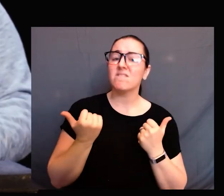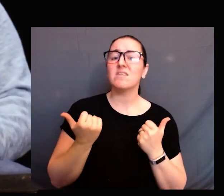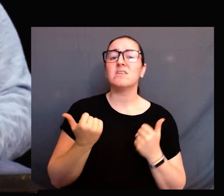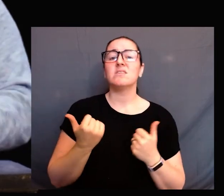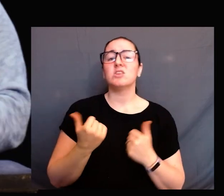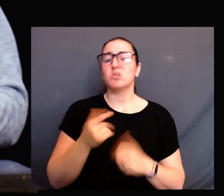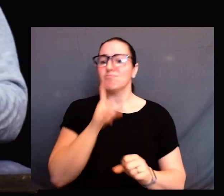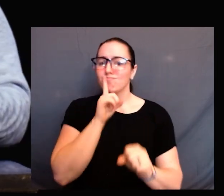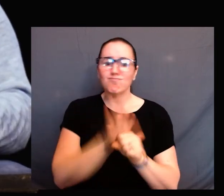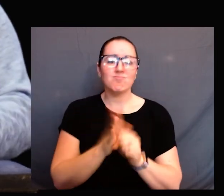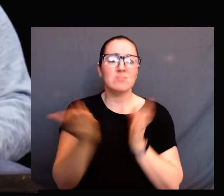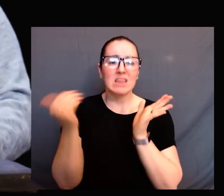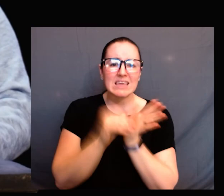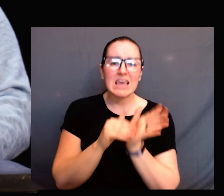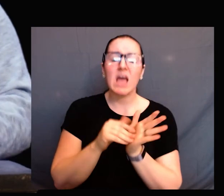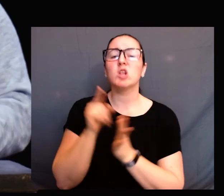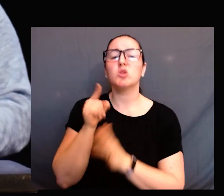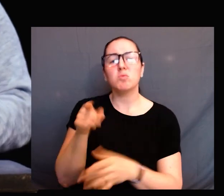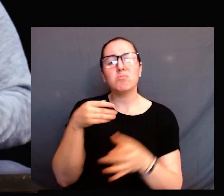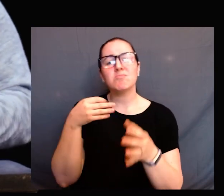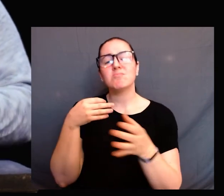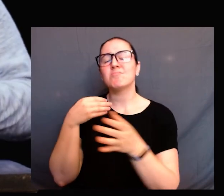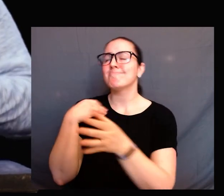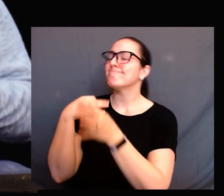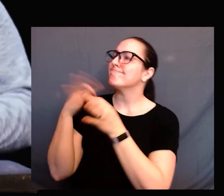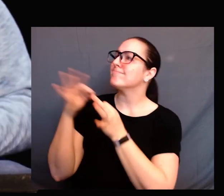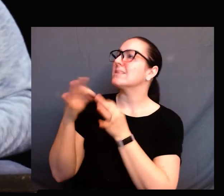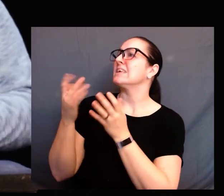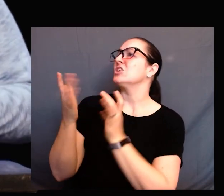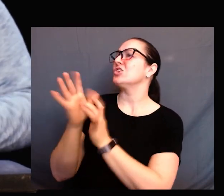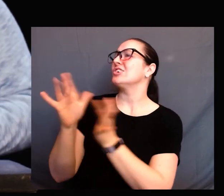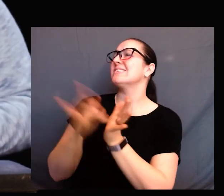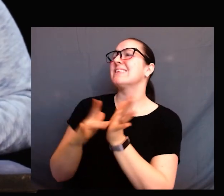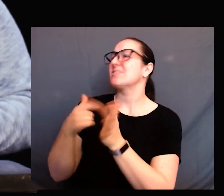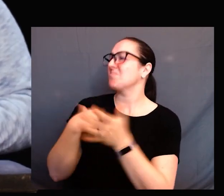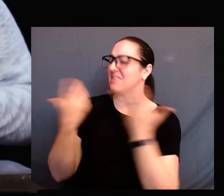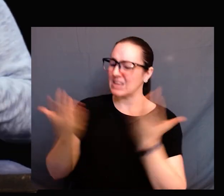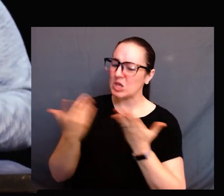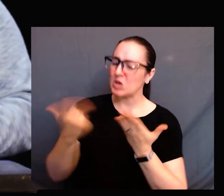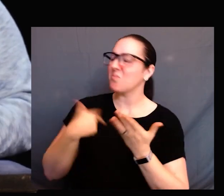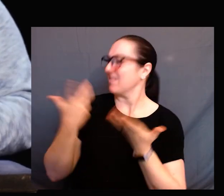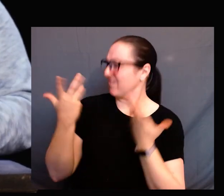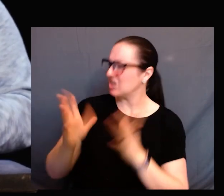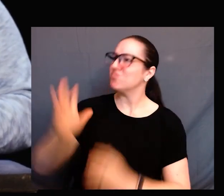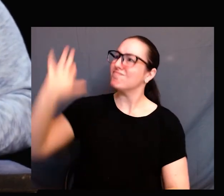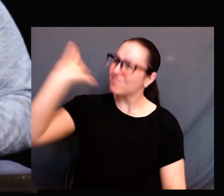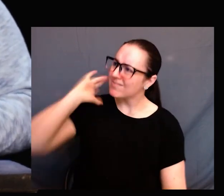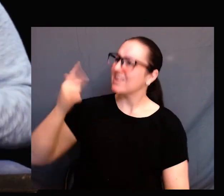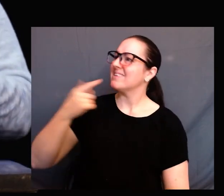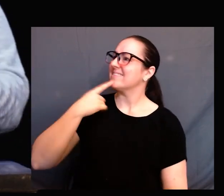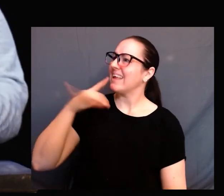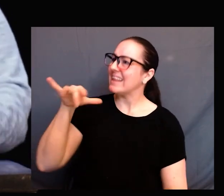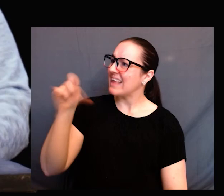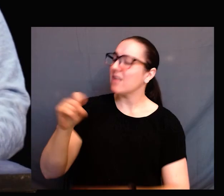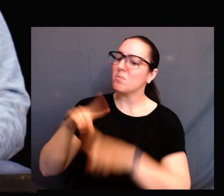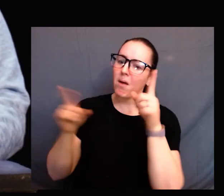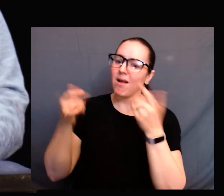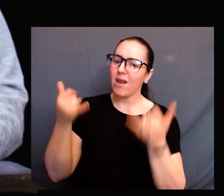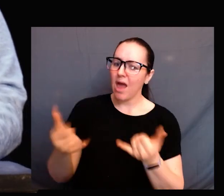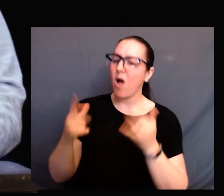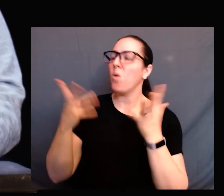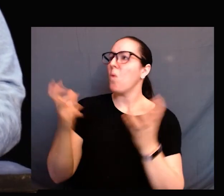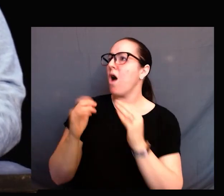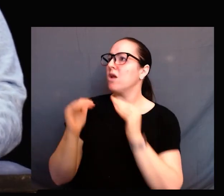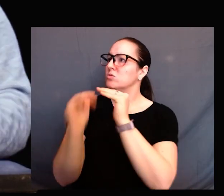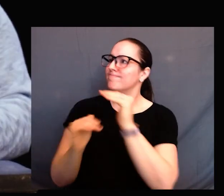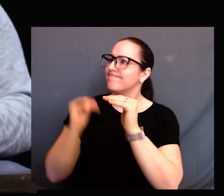Him. It's a rededication of your life where you're saying, you know, Jesus, I'm here and I've said yes to you, but now I'm gonna take this to the next